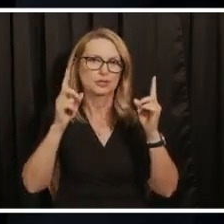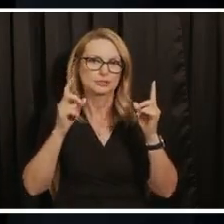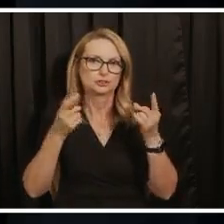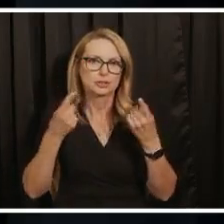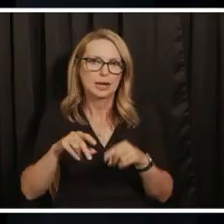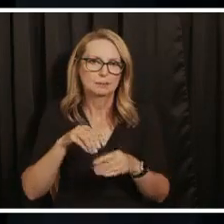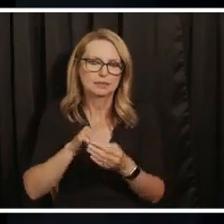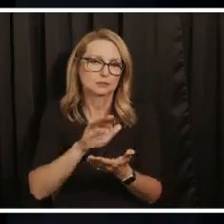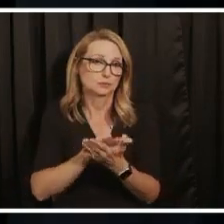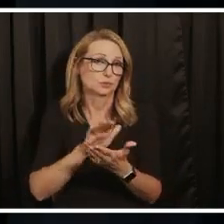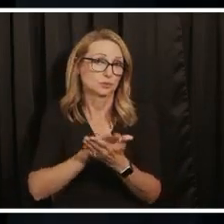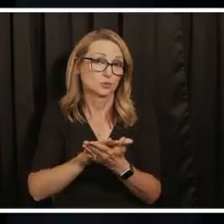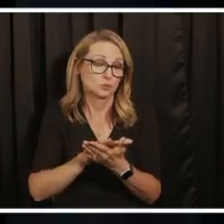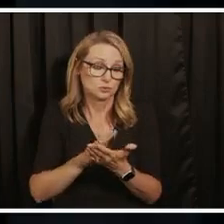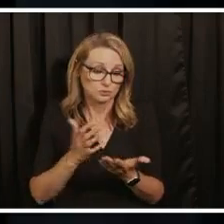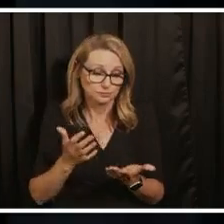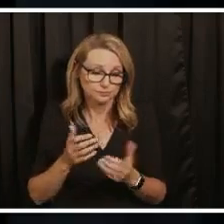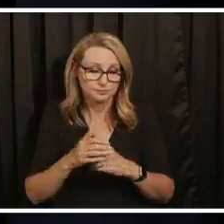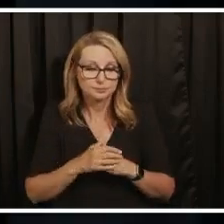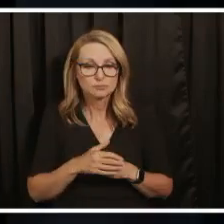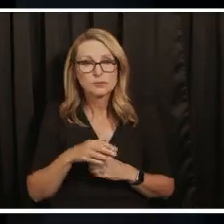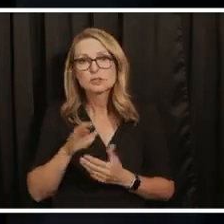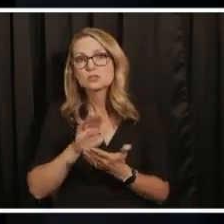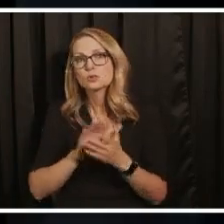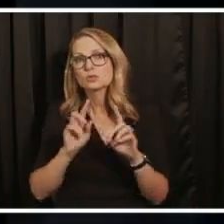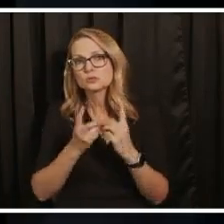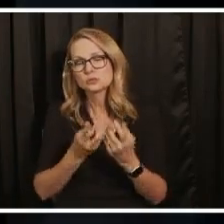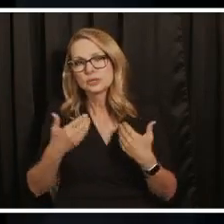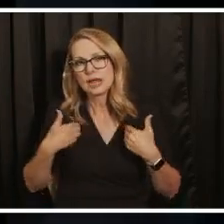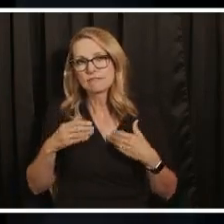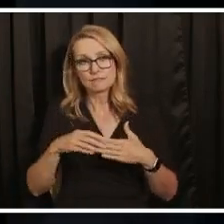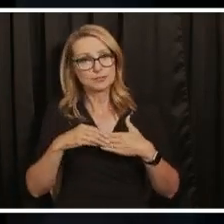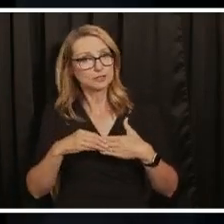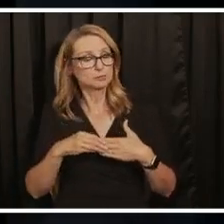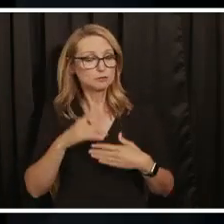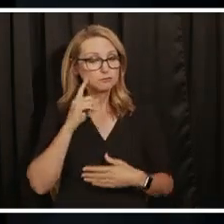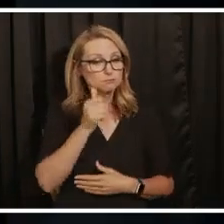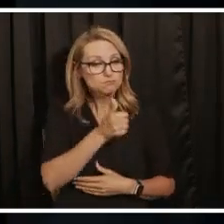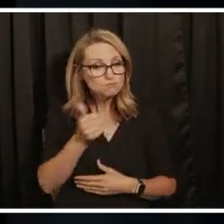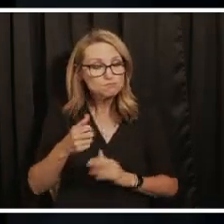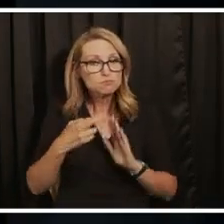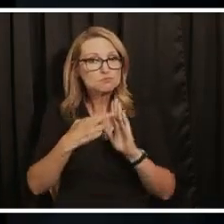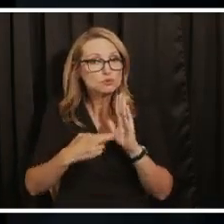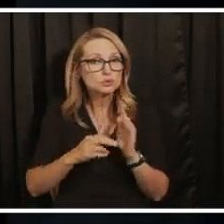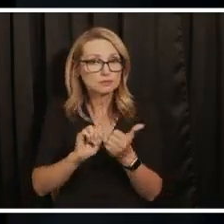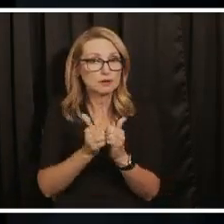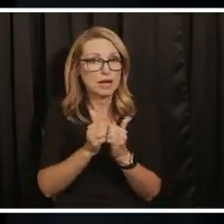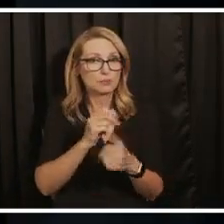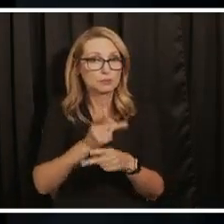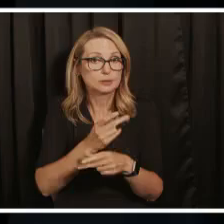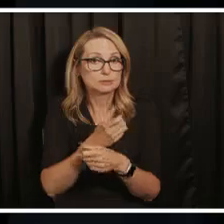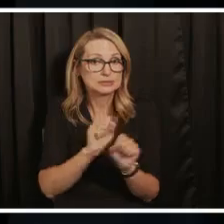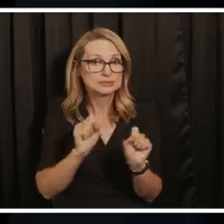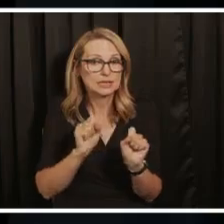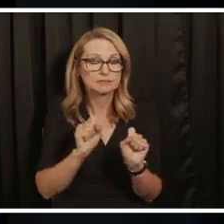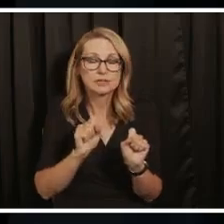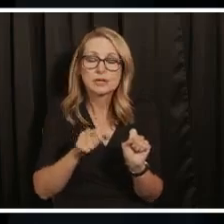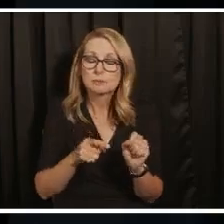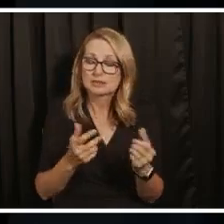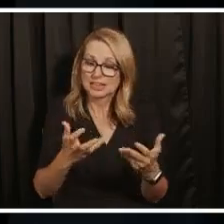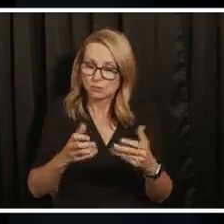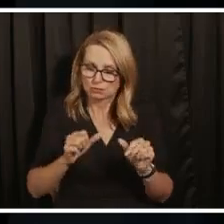And so districts have the flexibility to make it safe, but they have to maintain that in-person